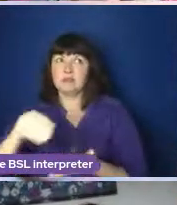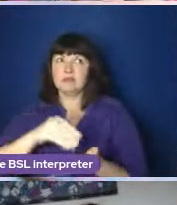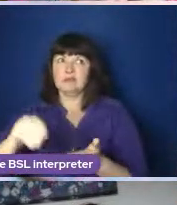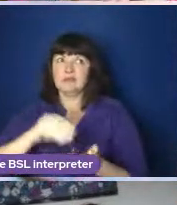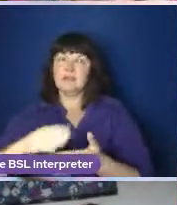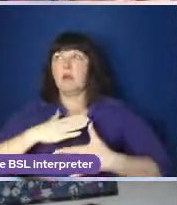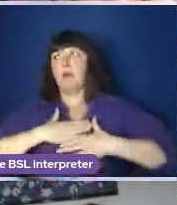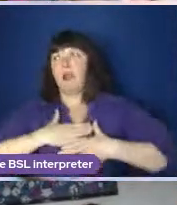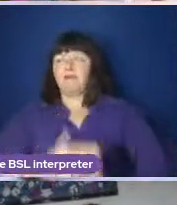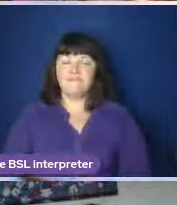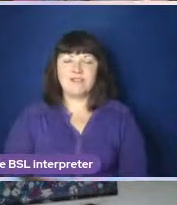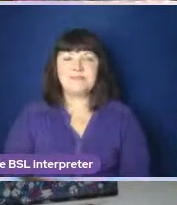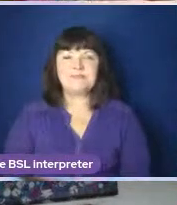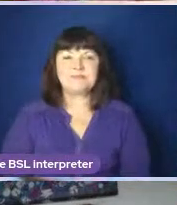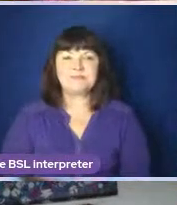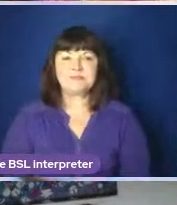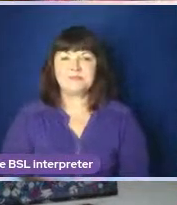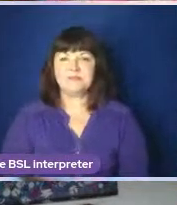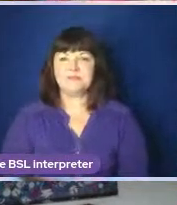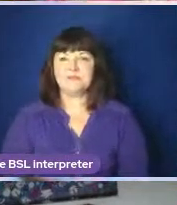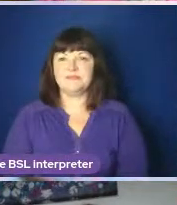it.